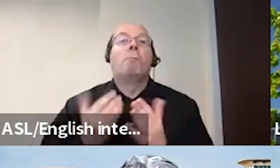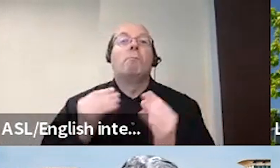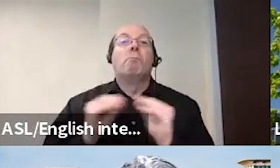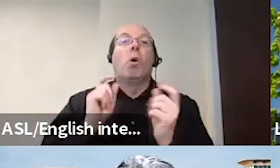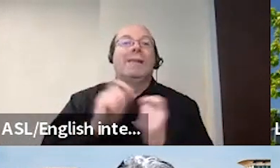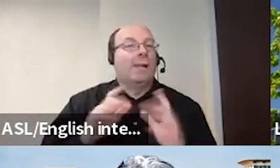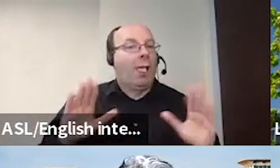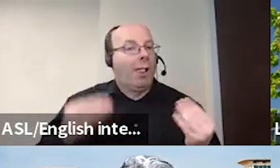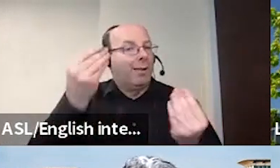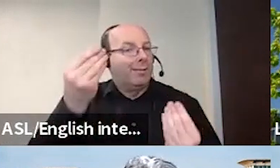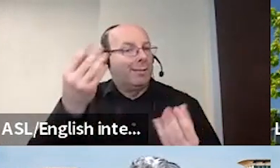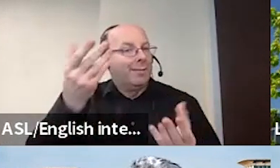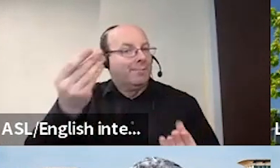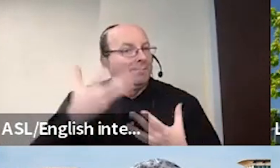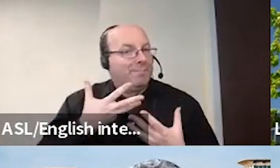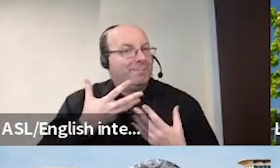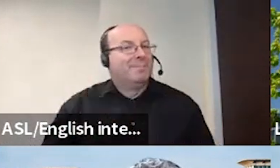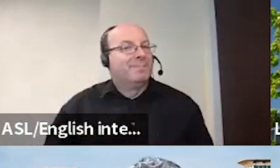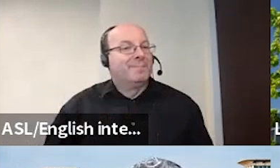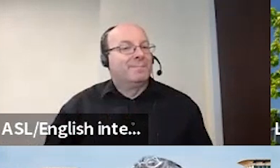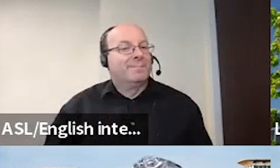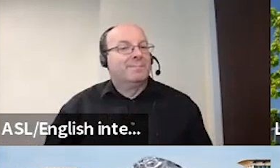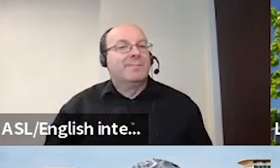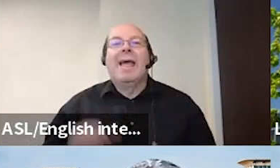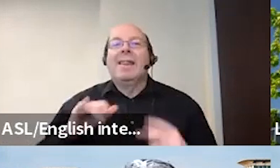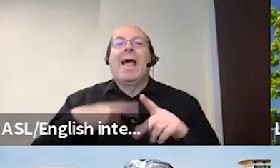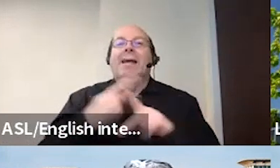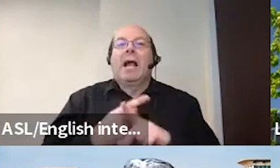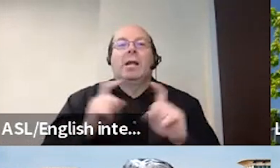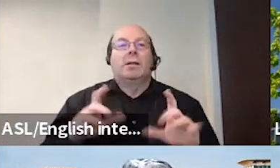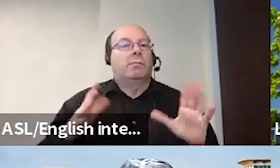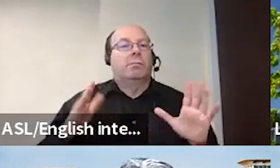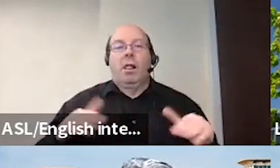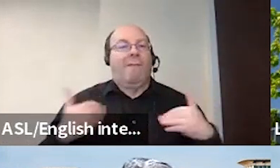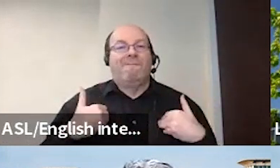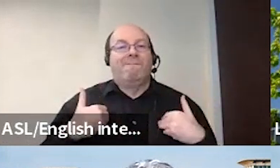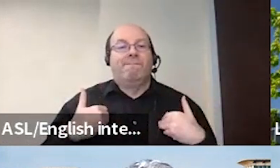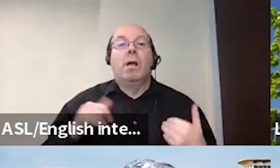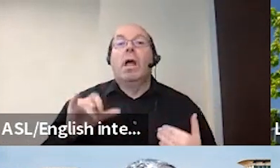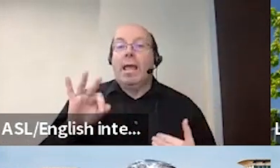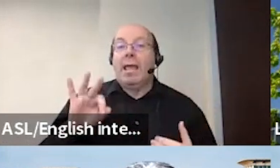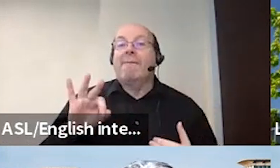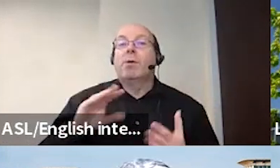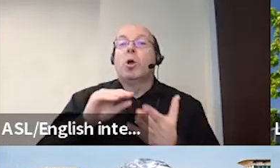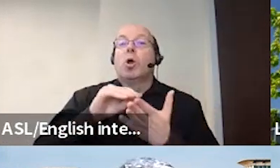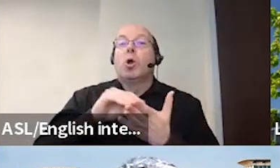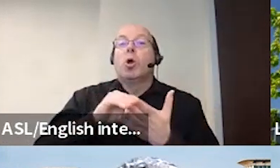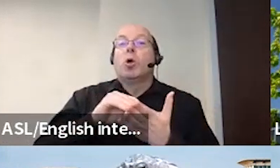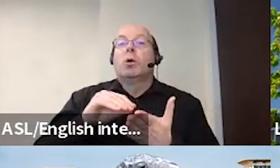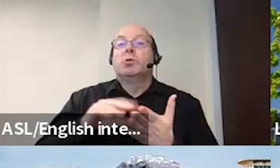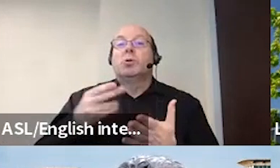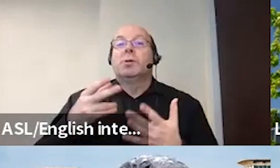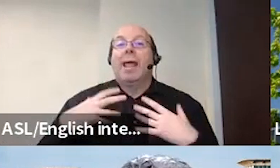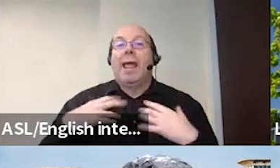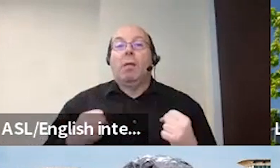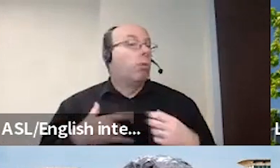yet. We don't have those sort of tests here. We have different sorts of tests. If you show up at student health without a mask, we will give